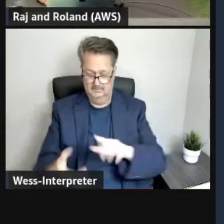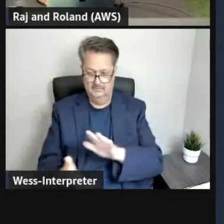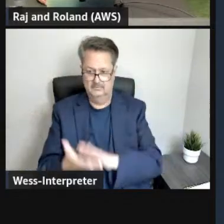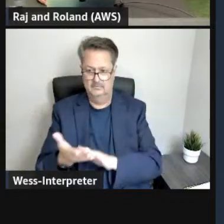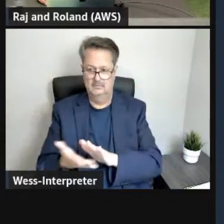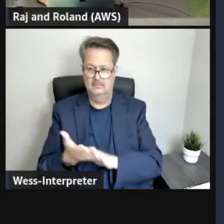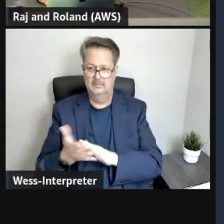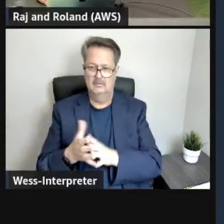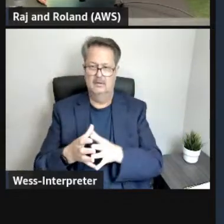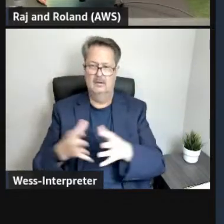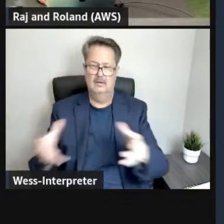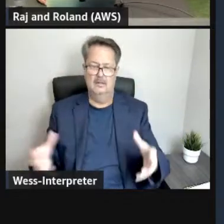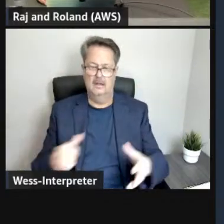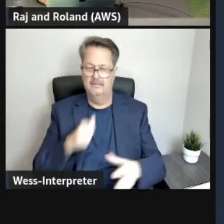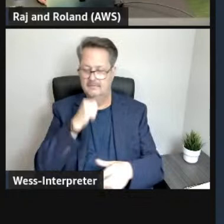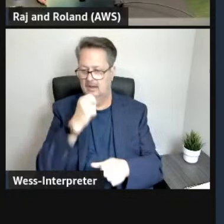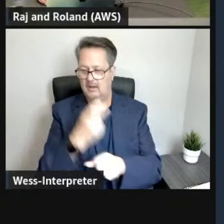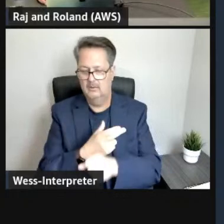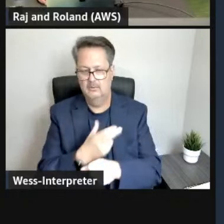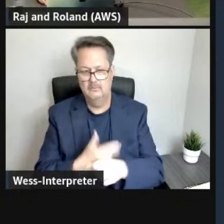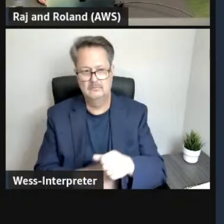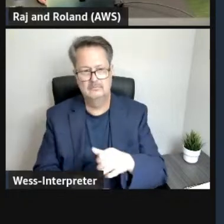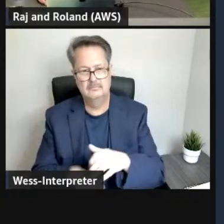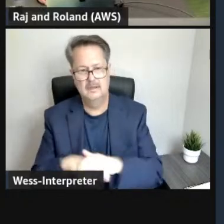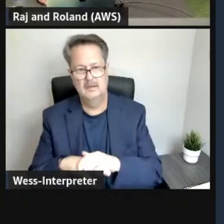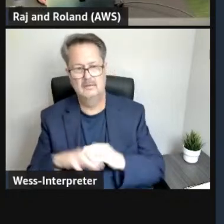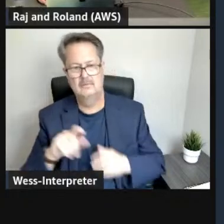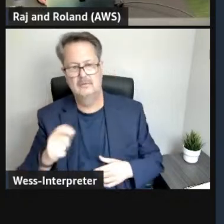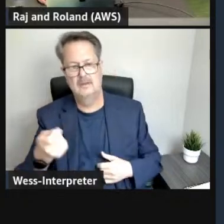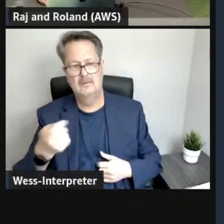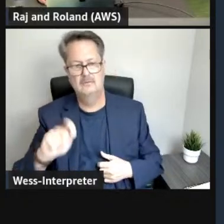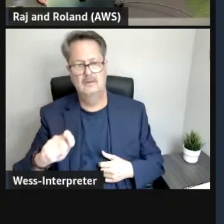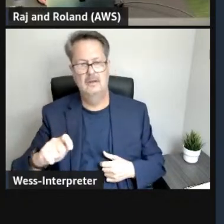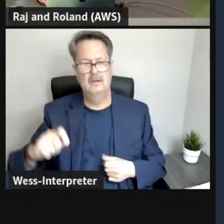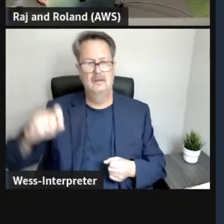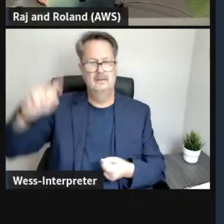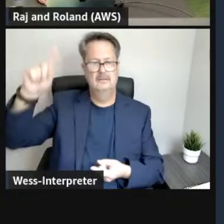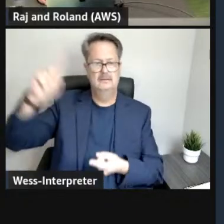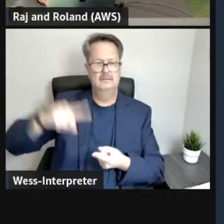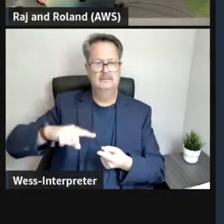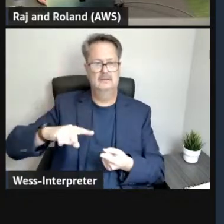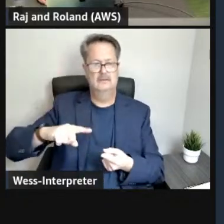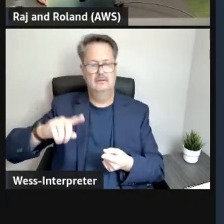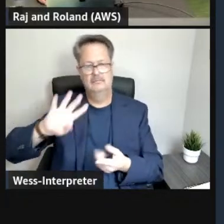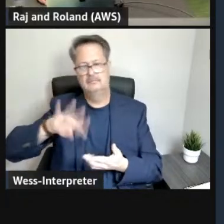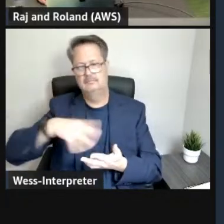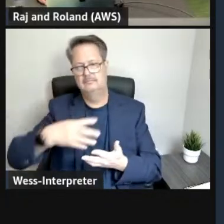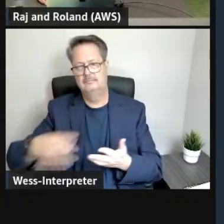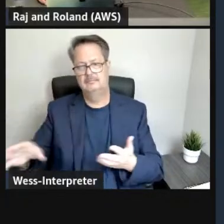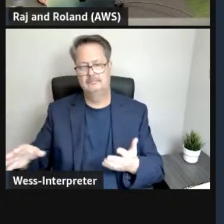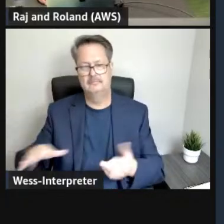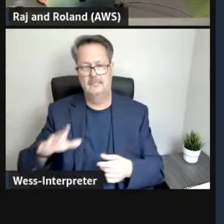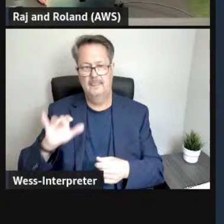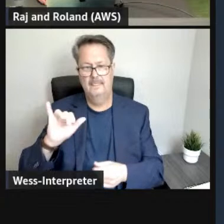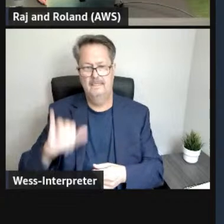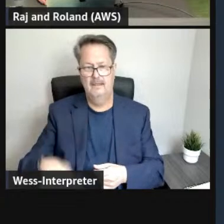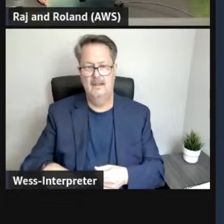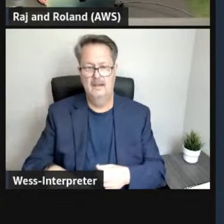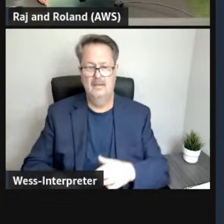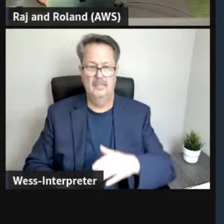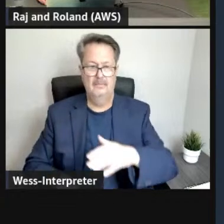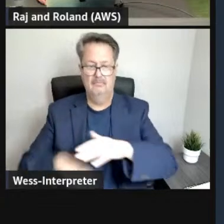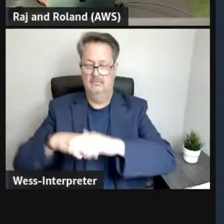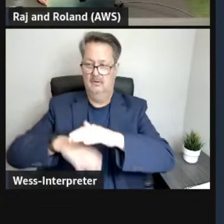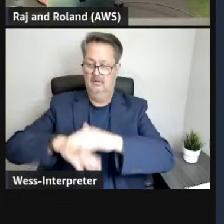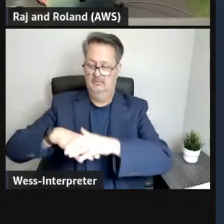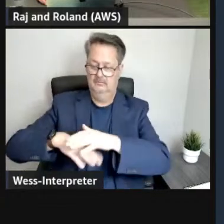unused capacity. You can turn on scale down utilization threshold, and under that threshold, all the pods will be